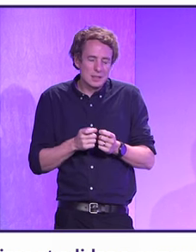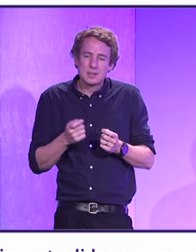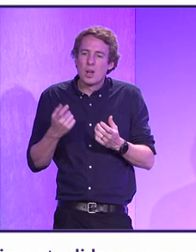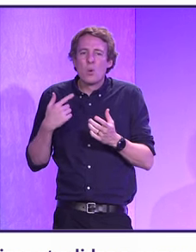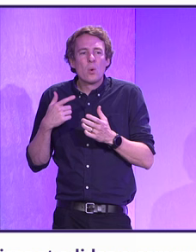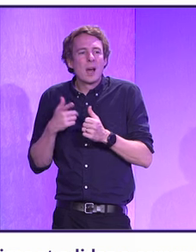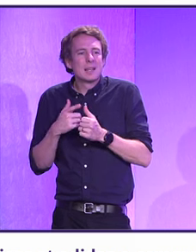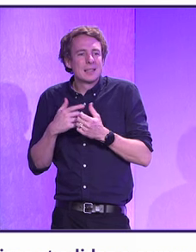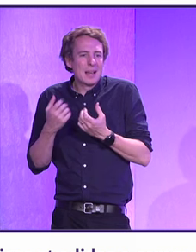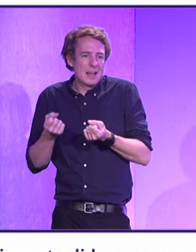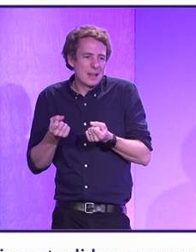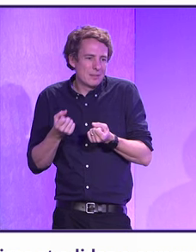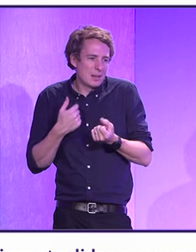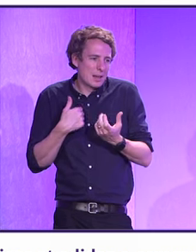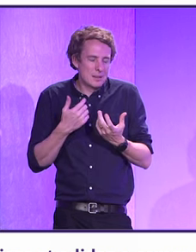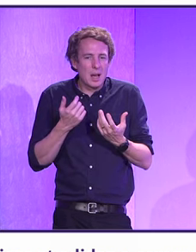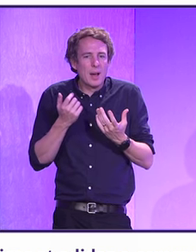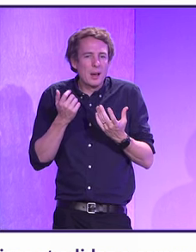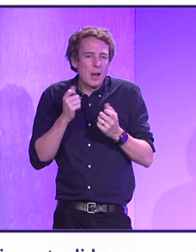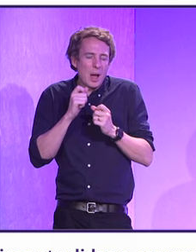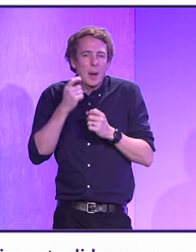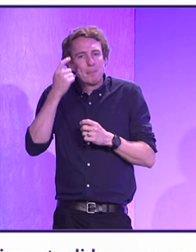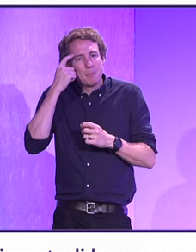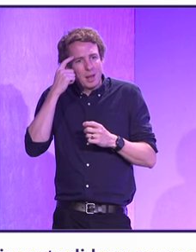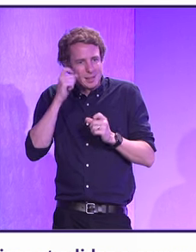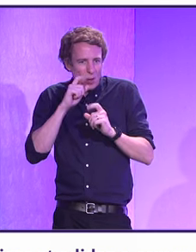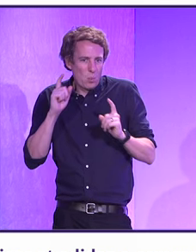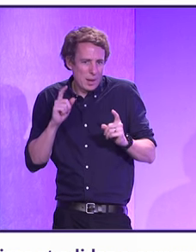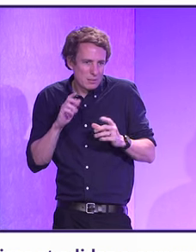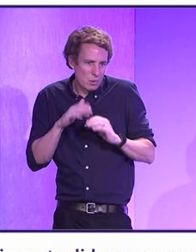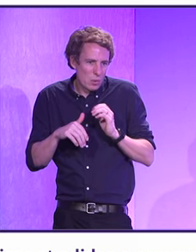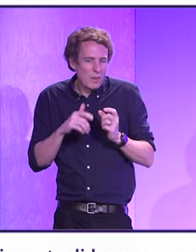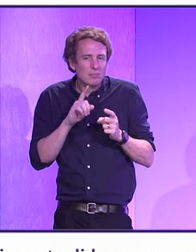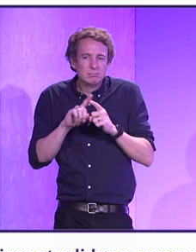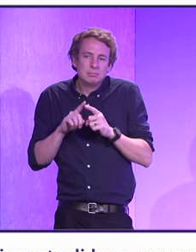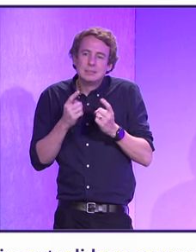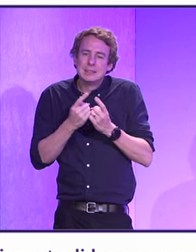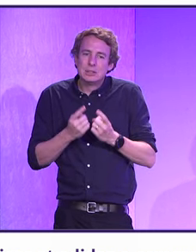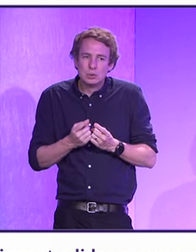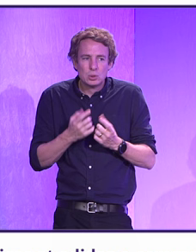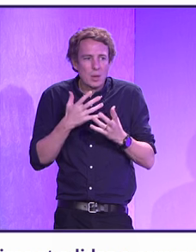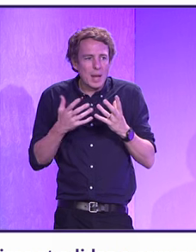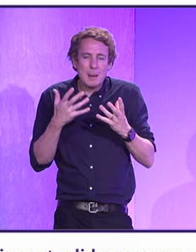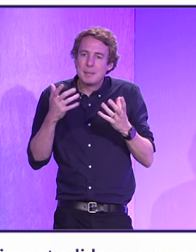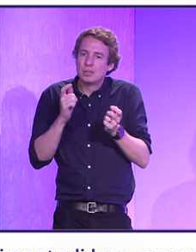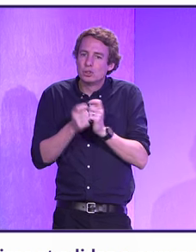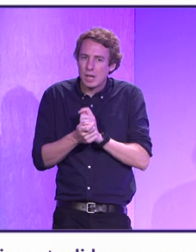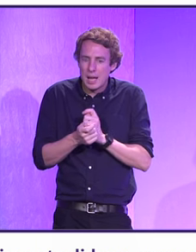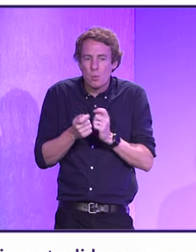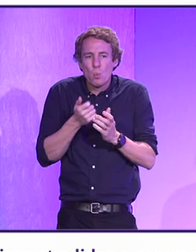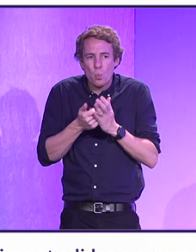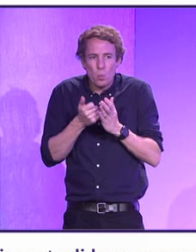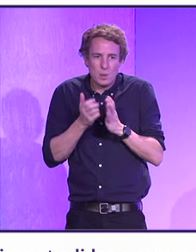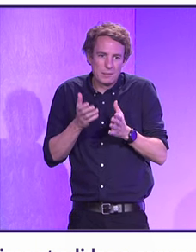so SREs in adidas, we have resilience and stability as the mindset. And whenever we release something into the production, the bigger